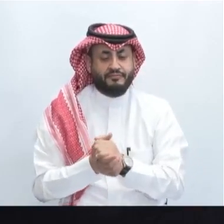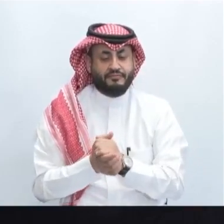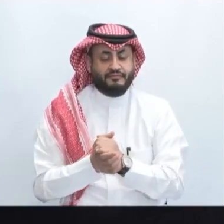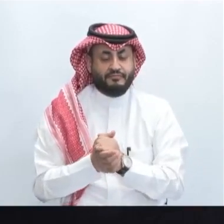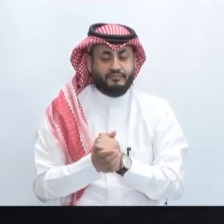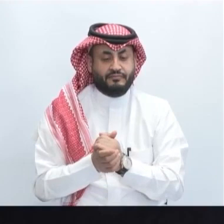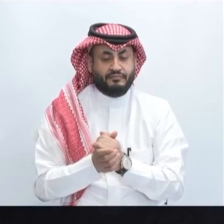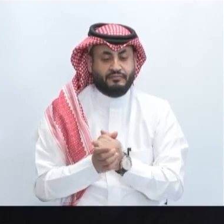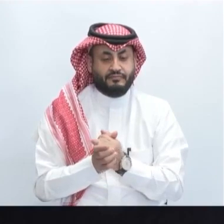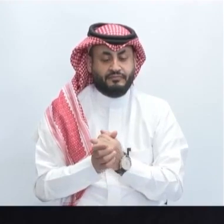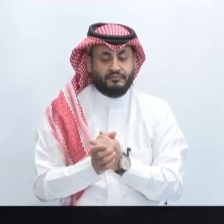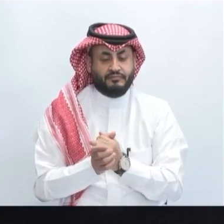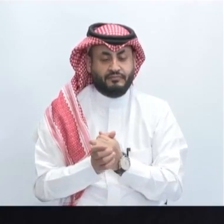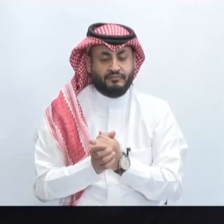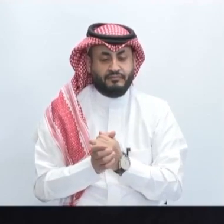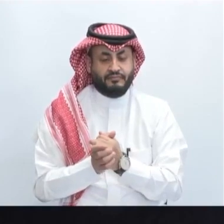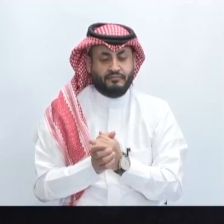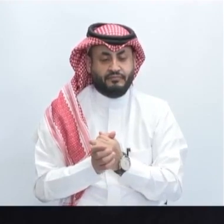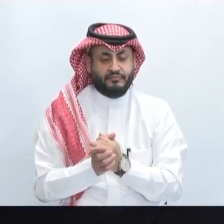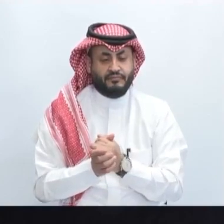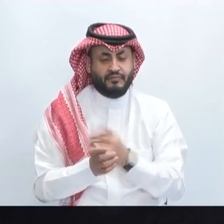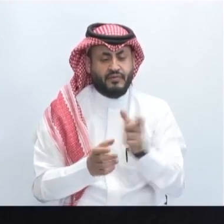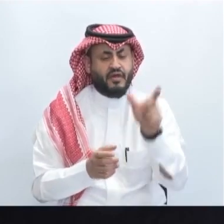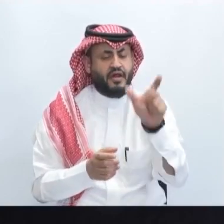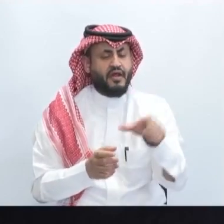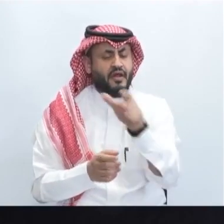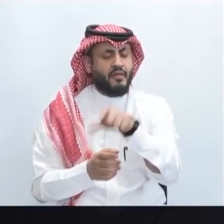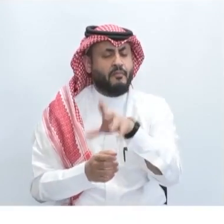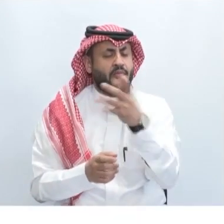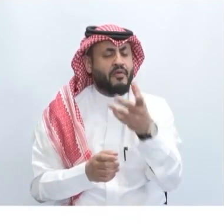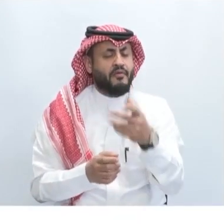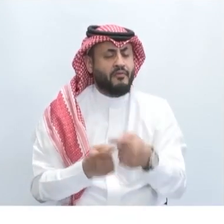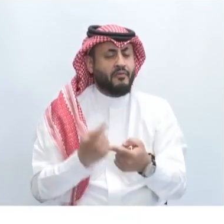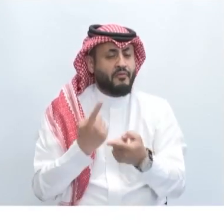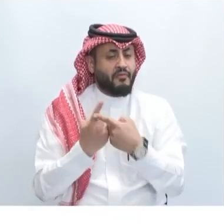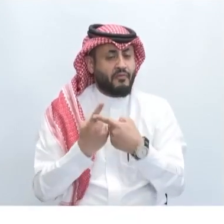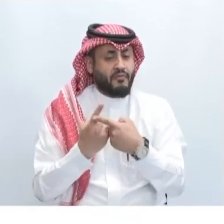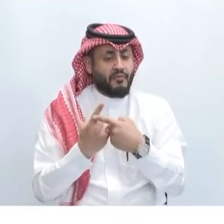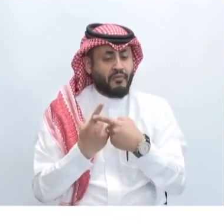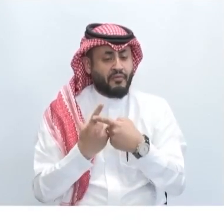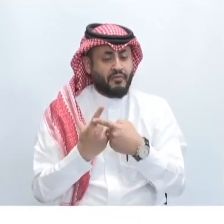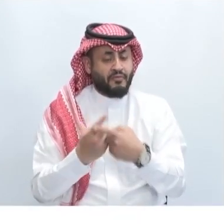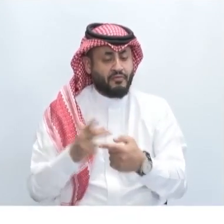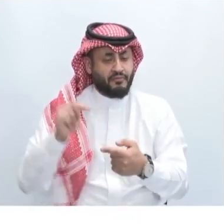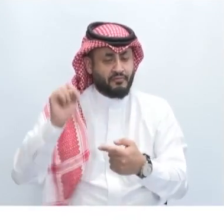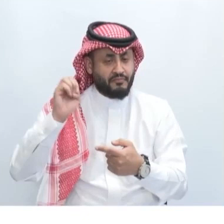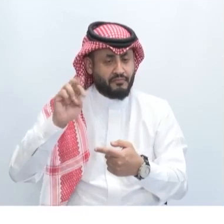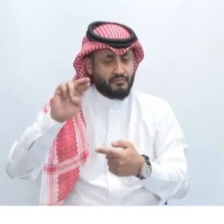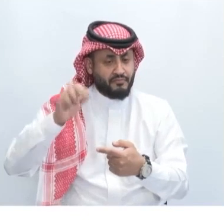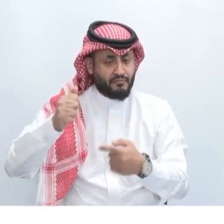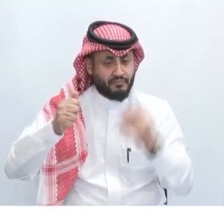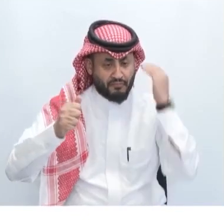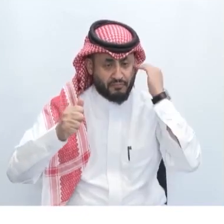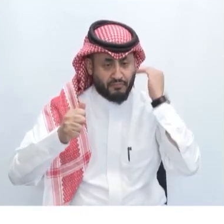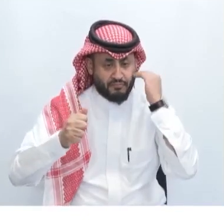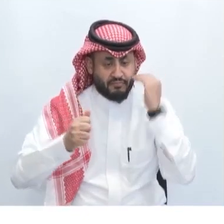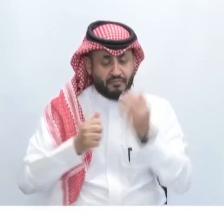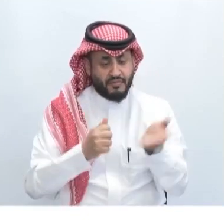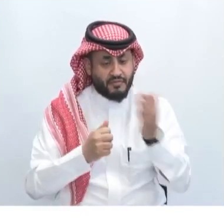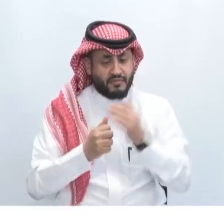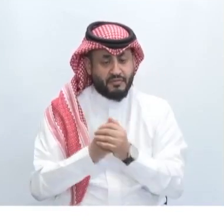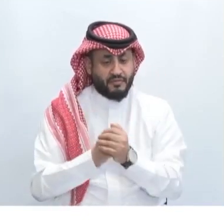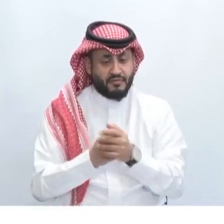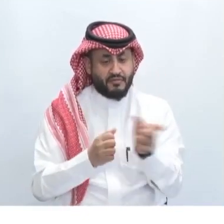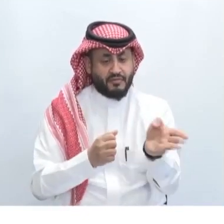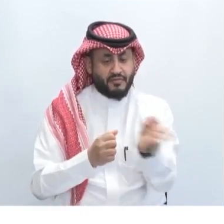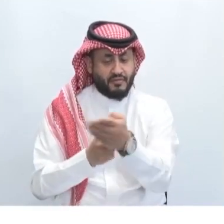And if we want to know who is the person, here, as you can see, Noura has all of these items